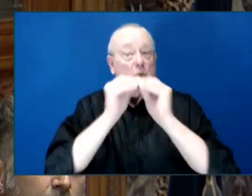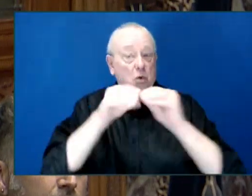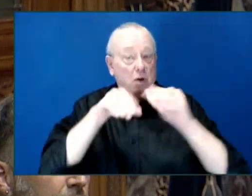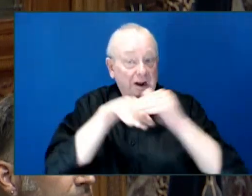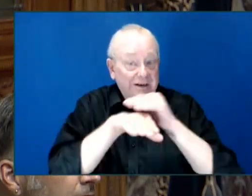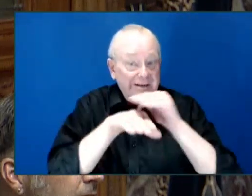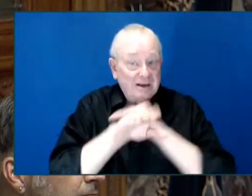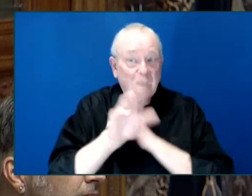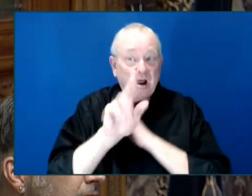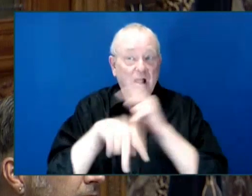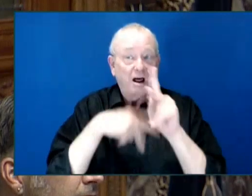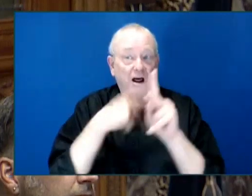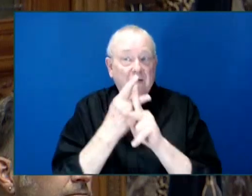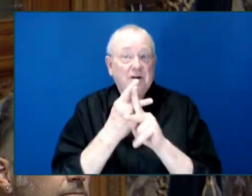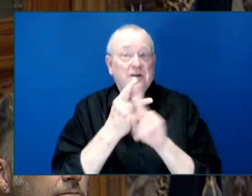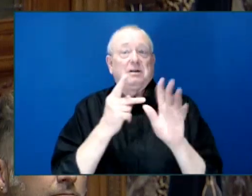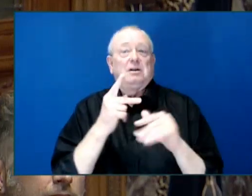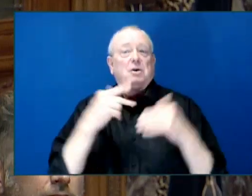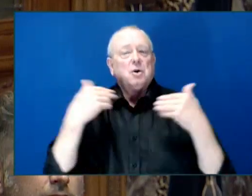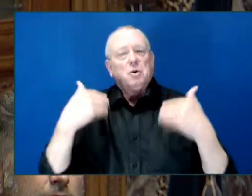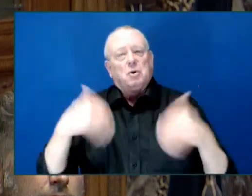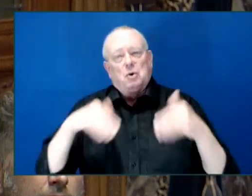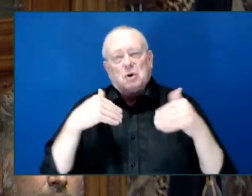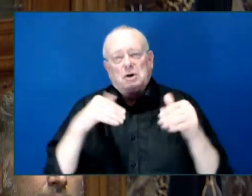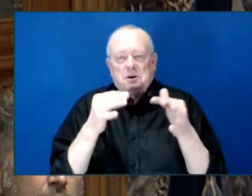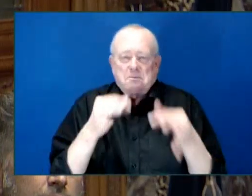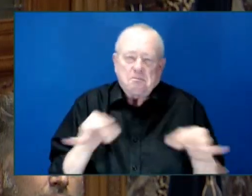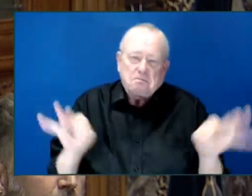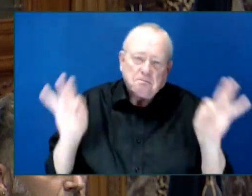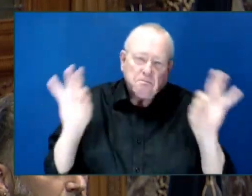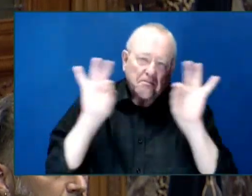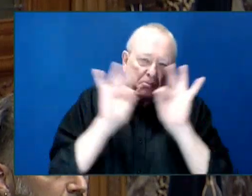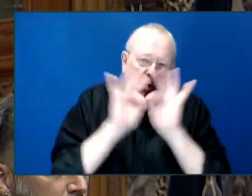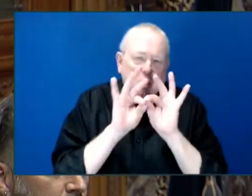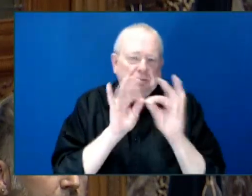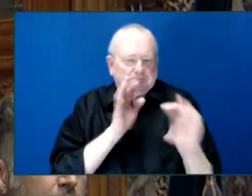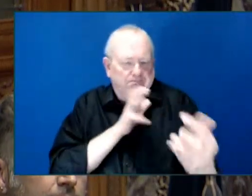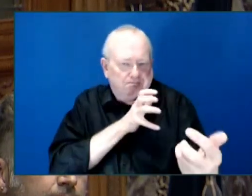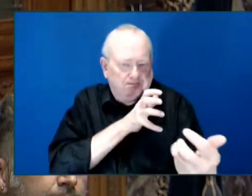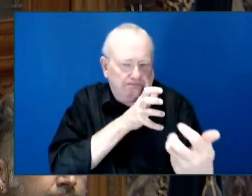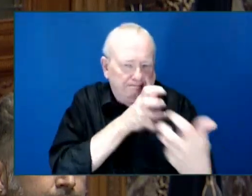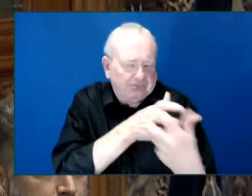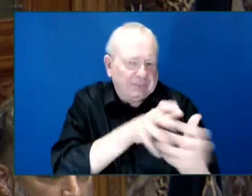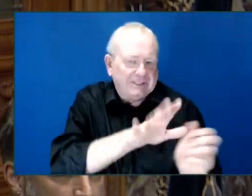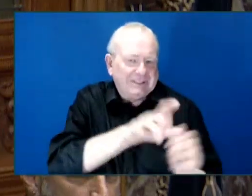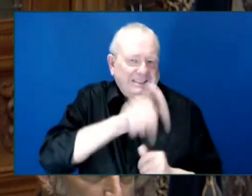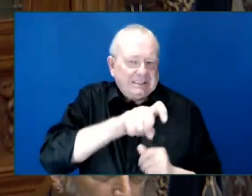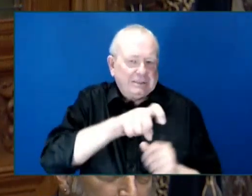children in our communities and supporting them when they need it the most. Thank you.